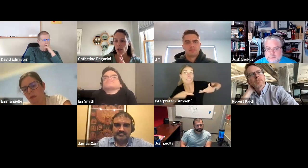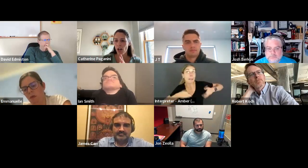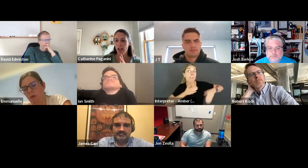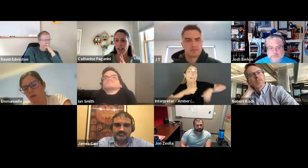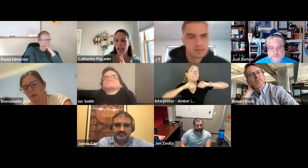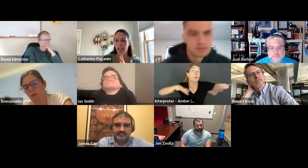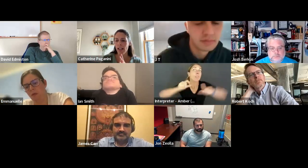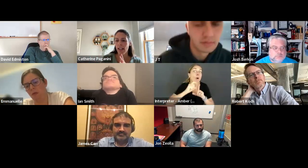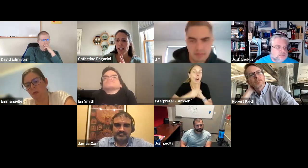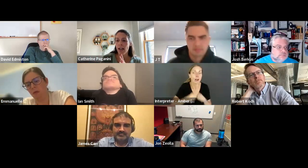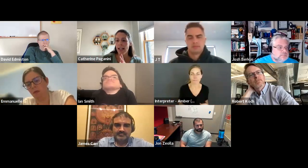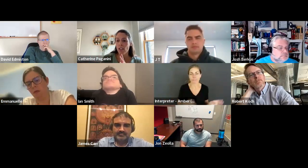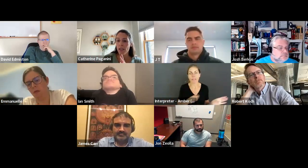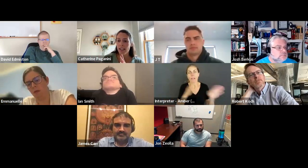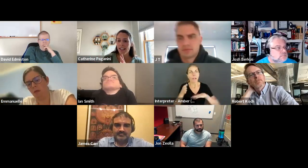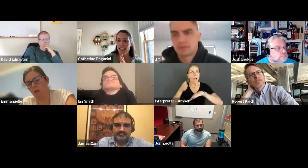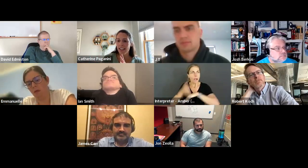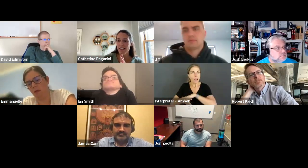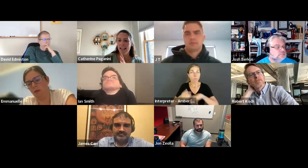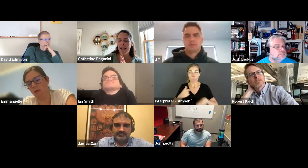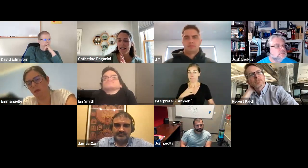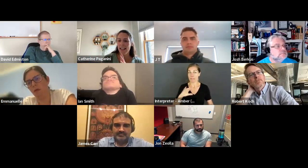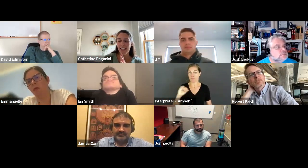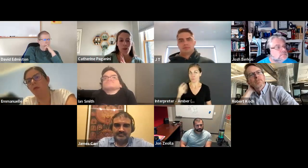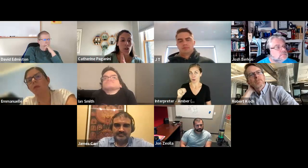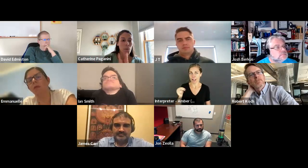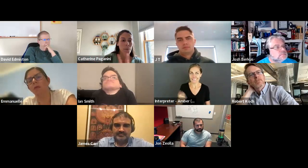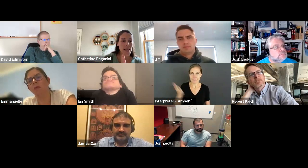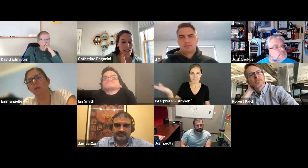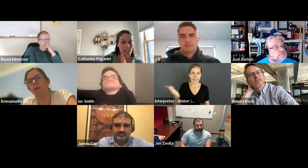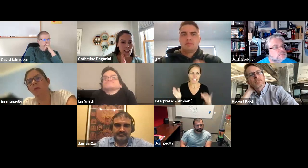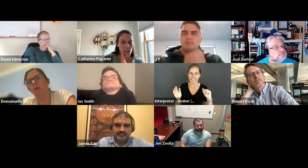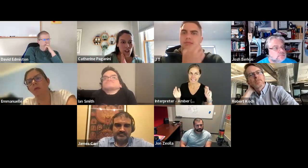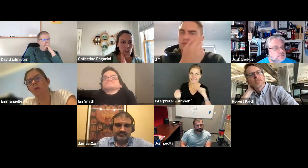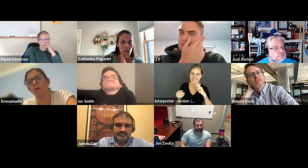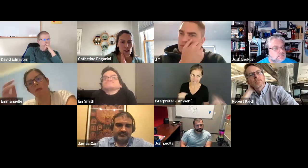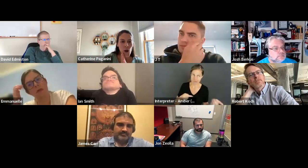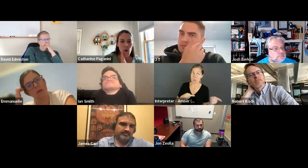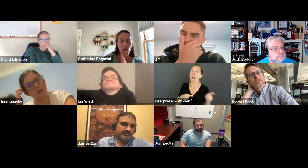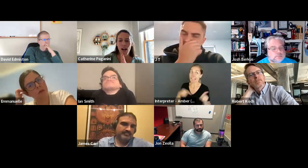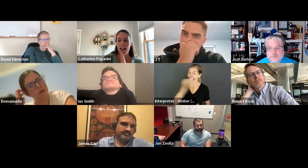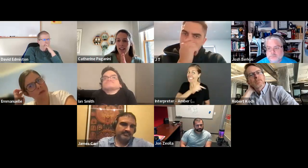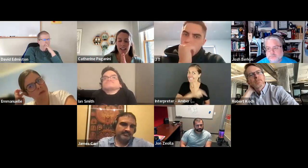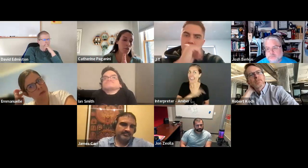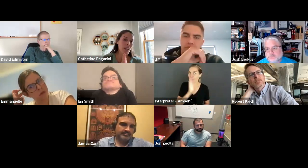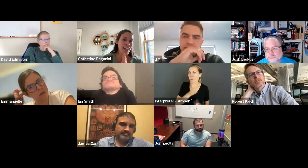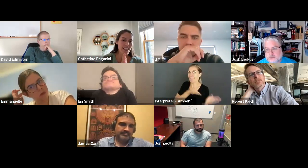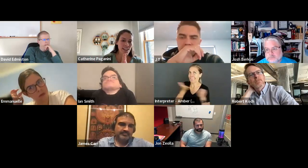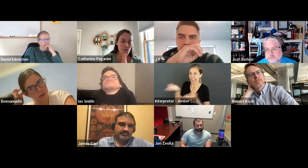after John and I submitted, like Ian said, that they would be there. So